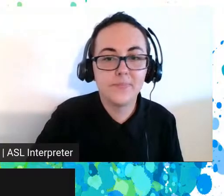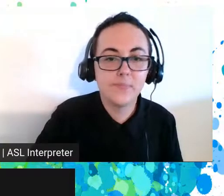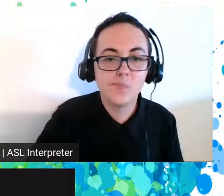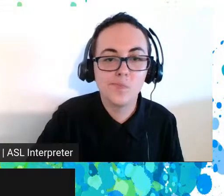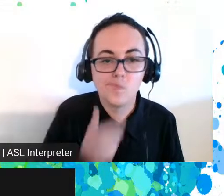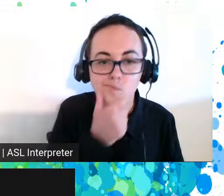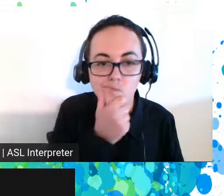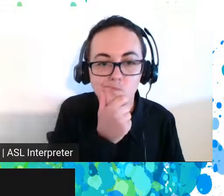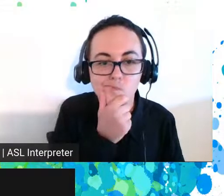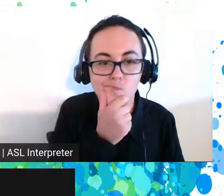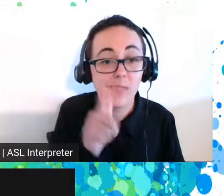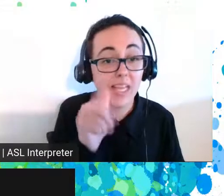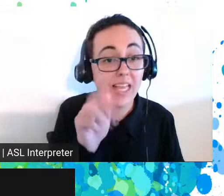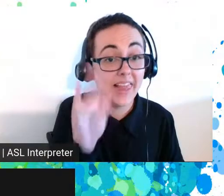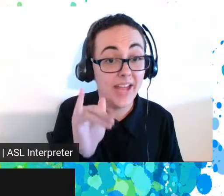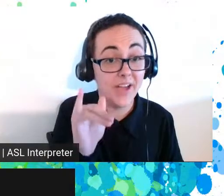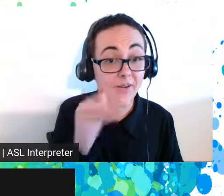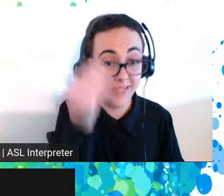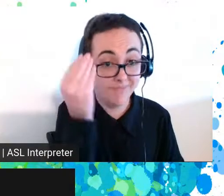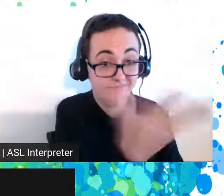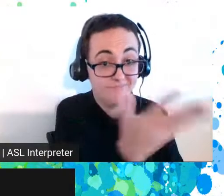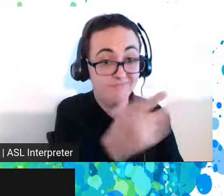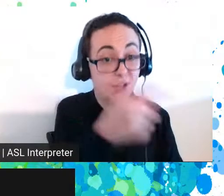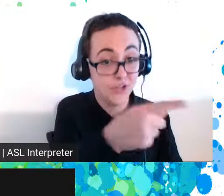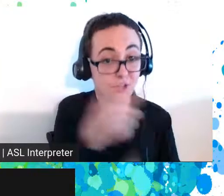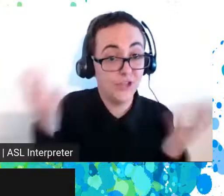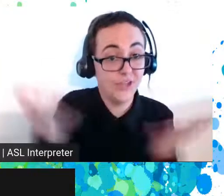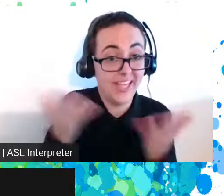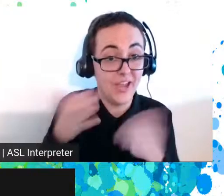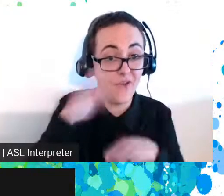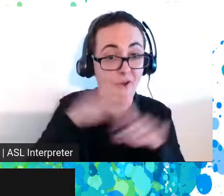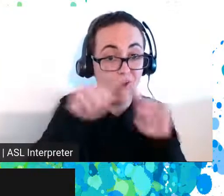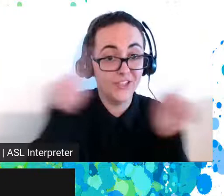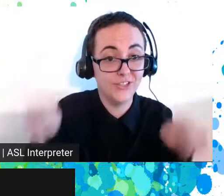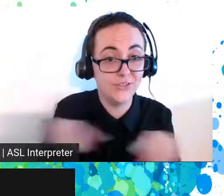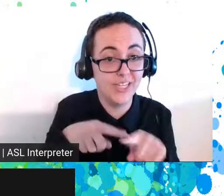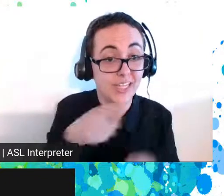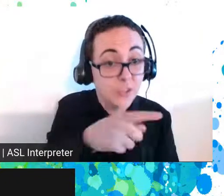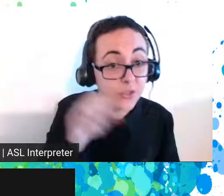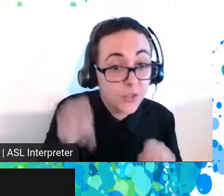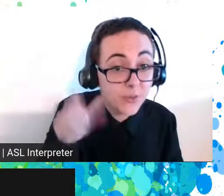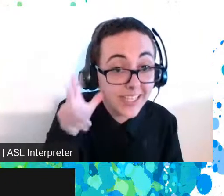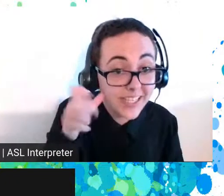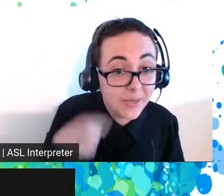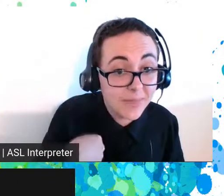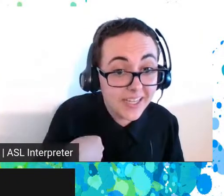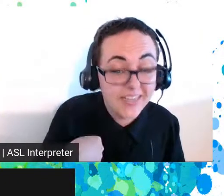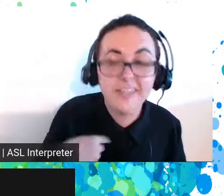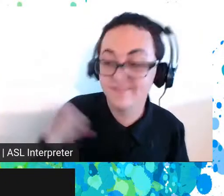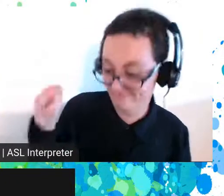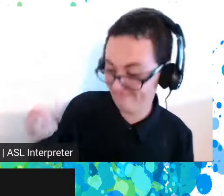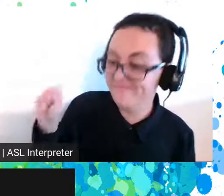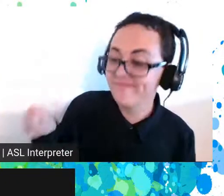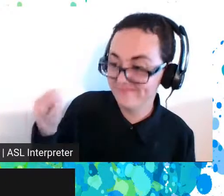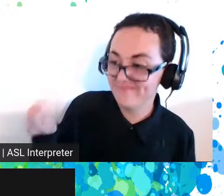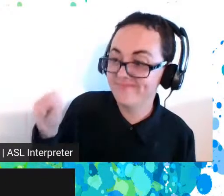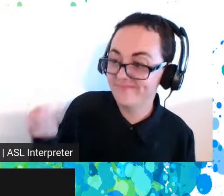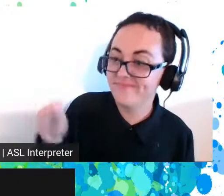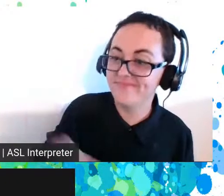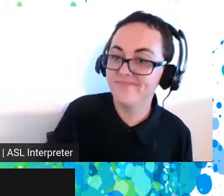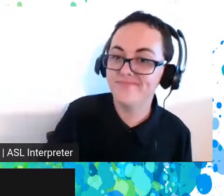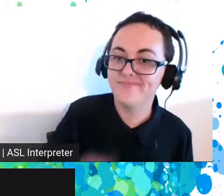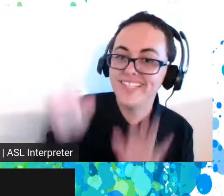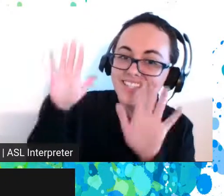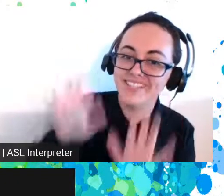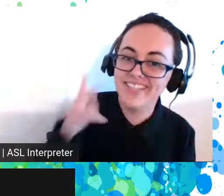All right, Larry, you are on screen. Can you hear us? I can't hear you. All right. It's great